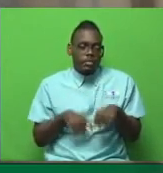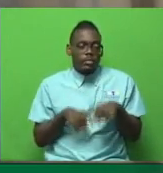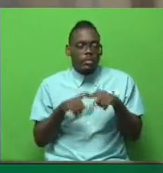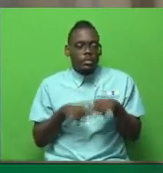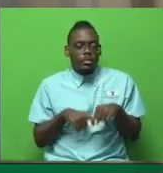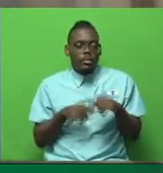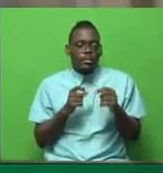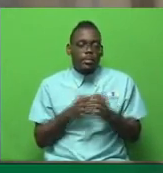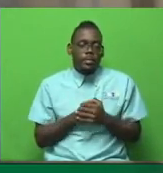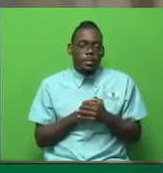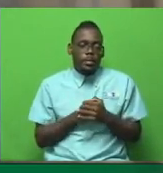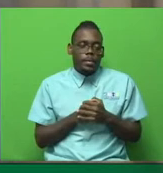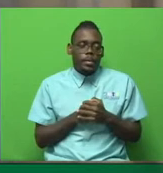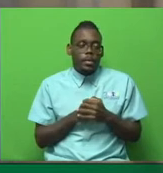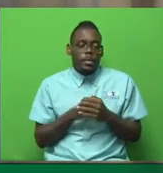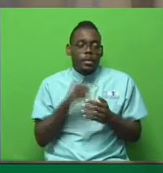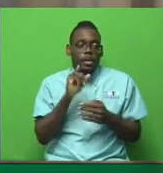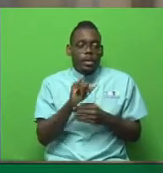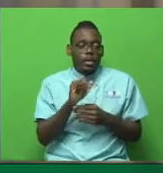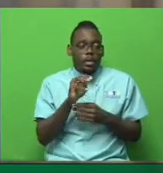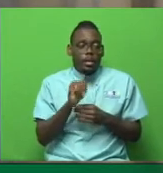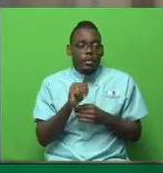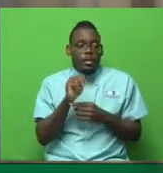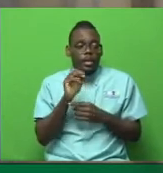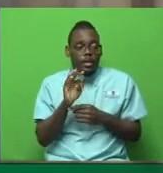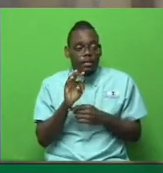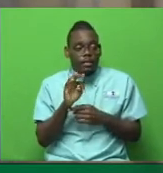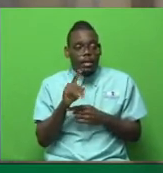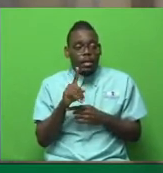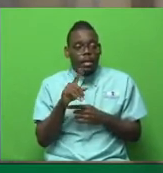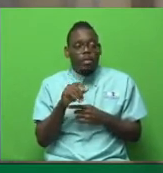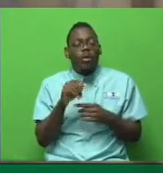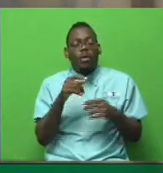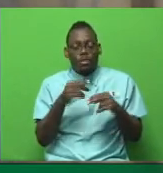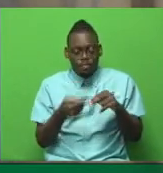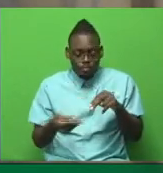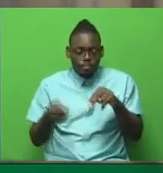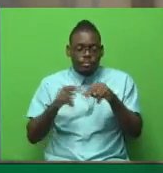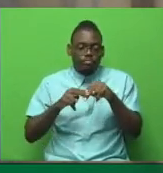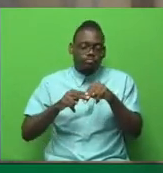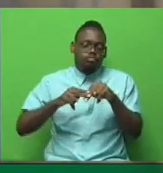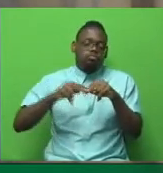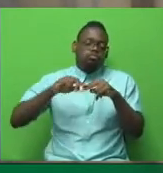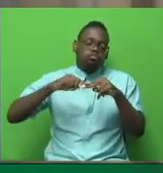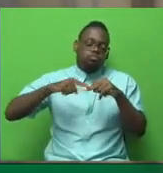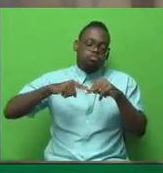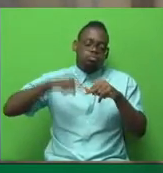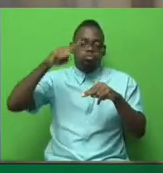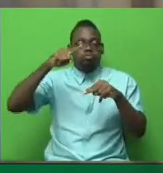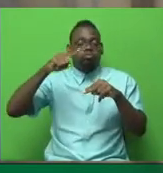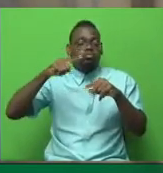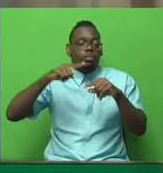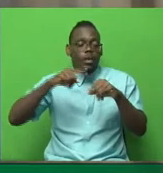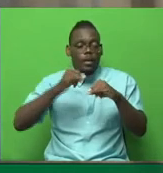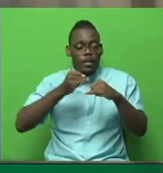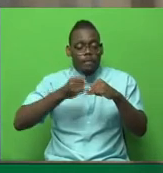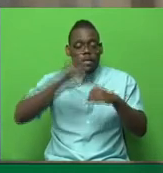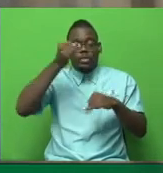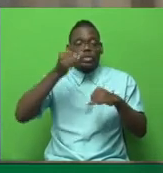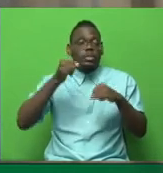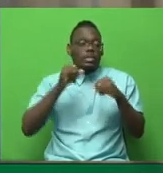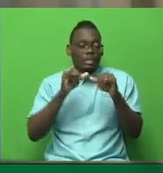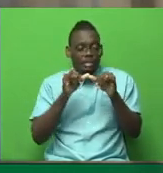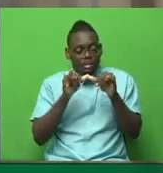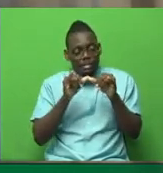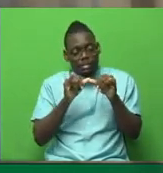and that's what the minister is planning on riding the wave and the back of are the infinite term without putting anything in place